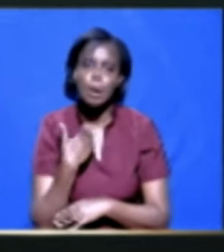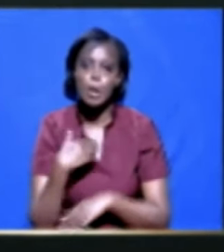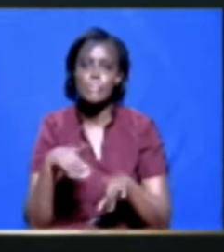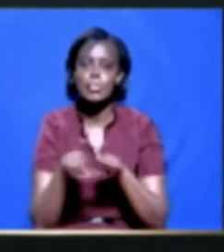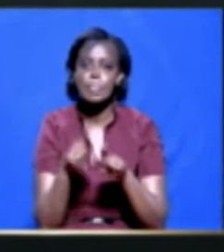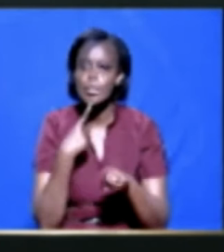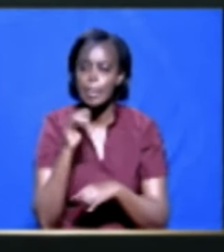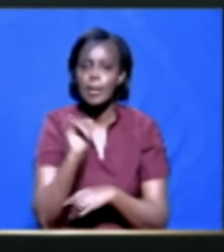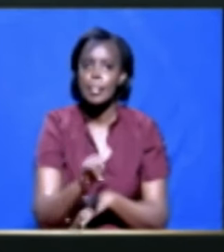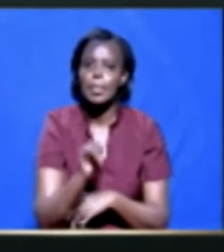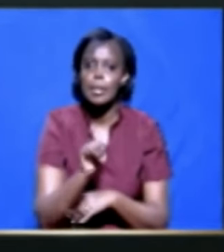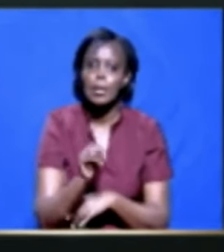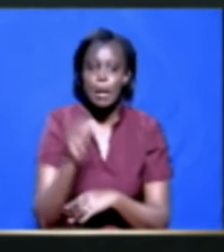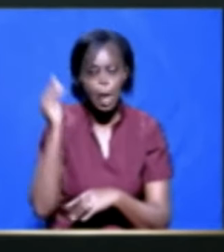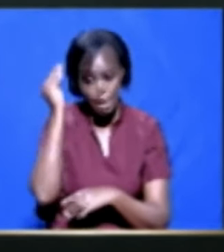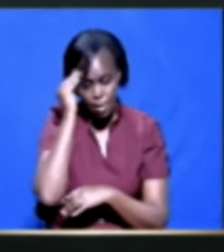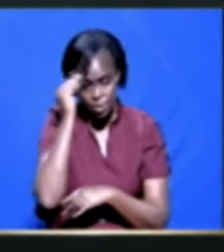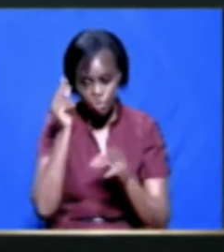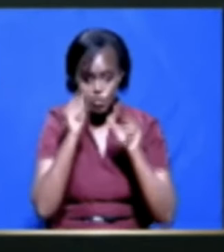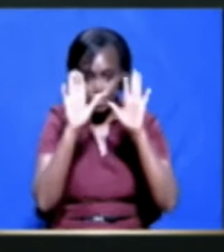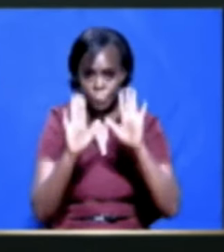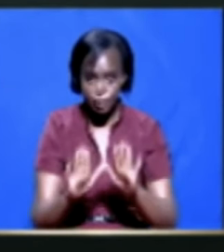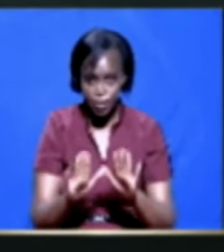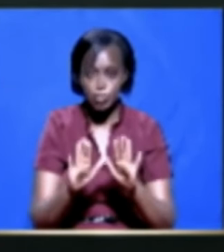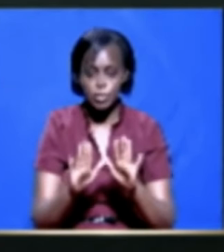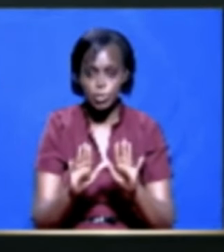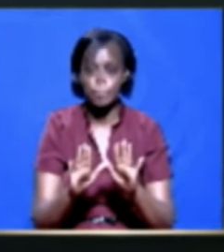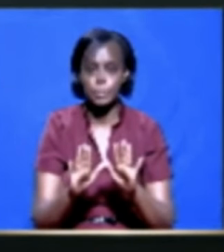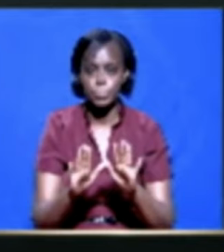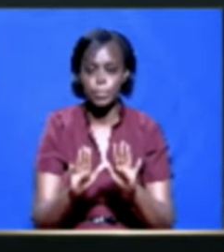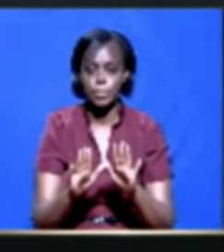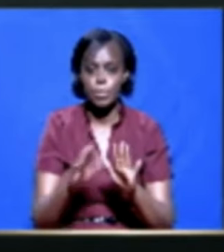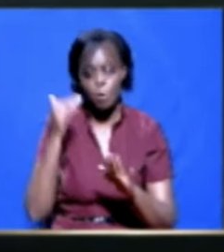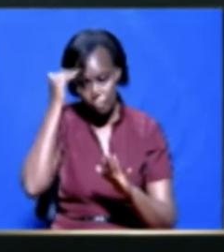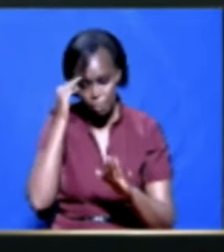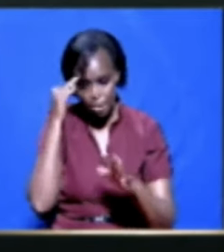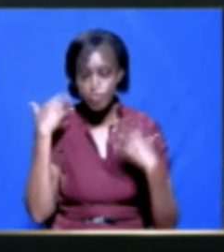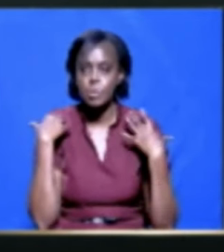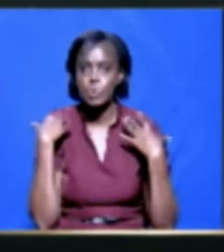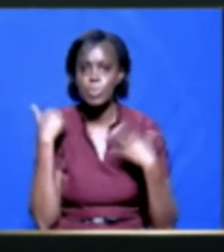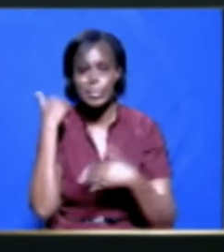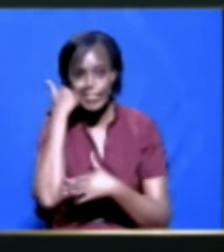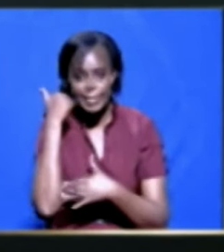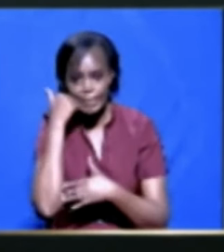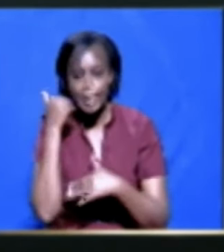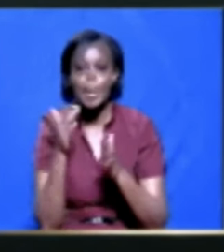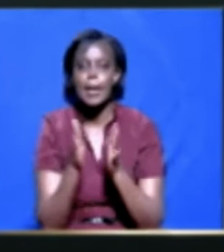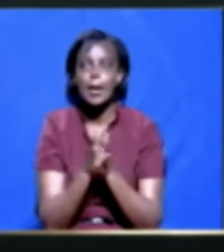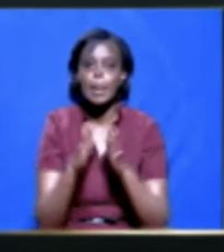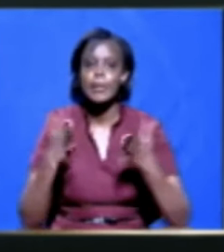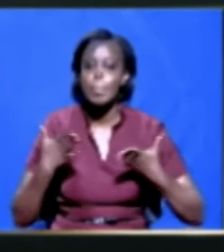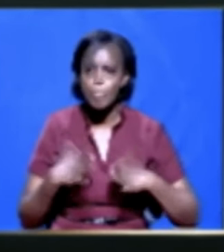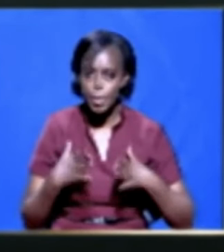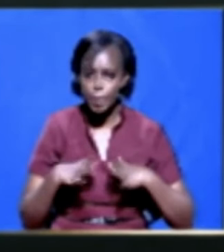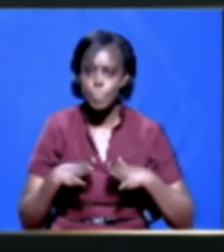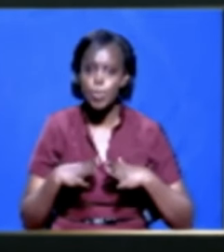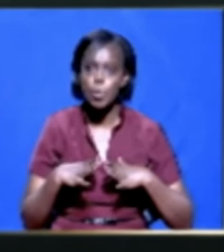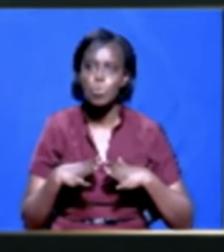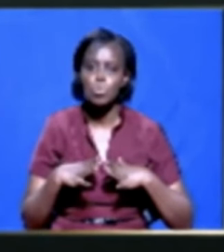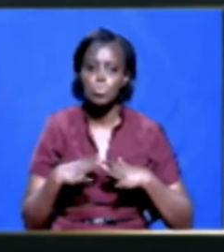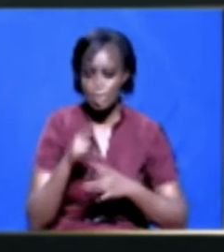that education is an important component of this mental illness, and people should be treated with